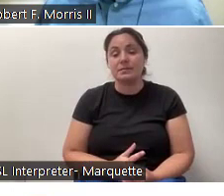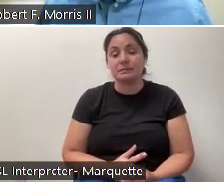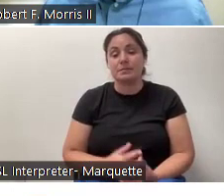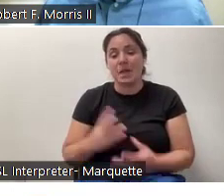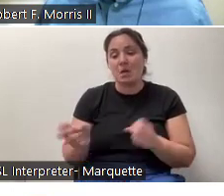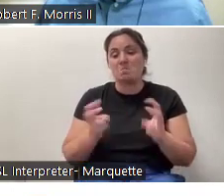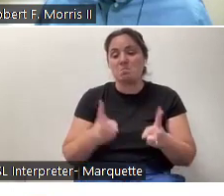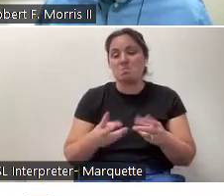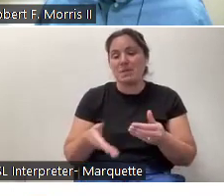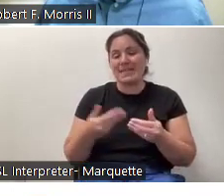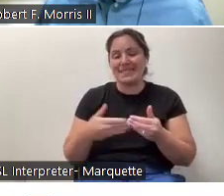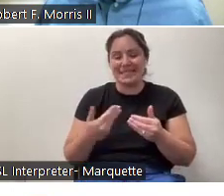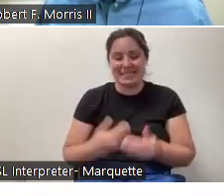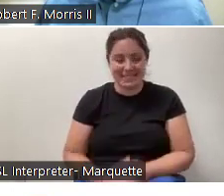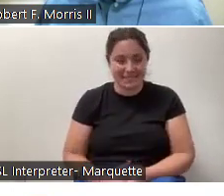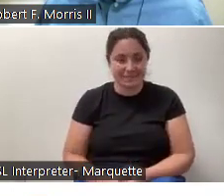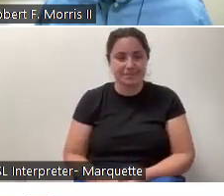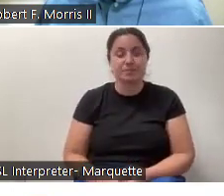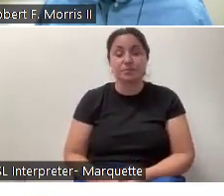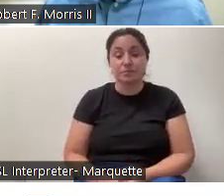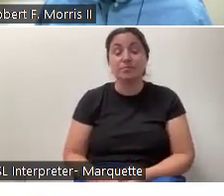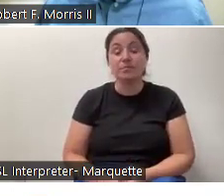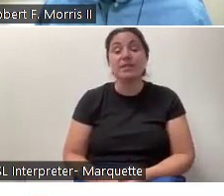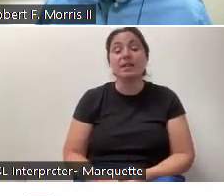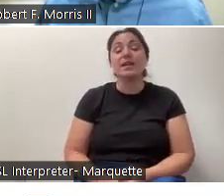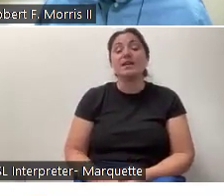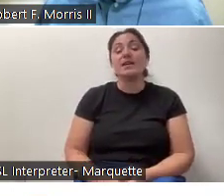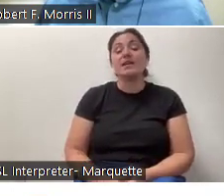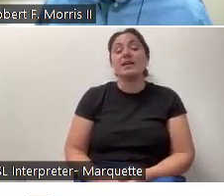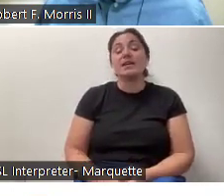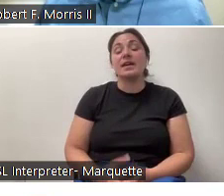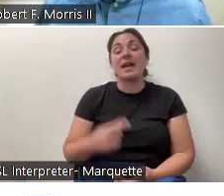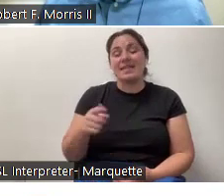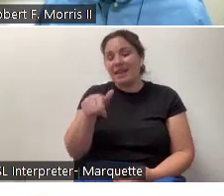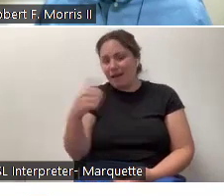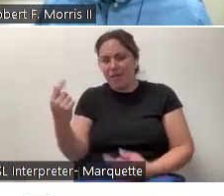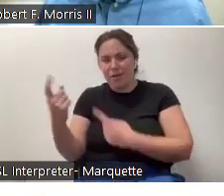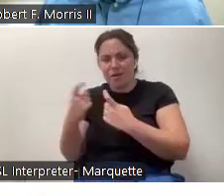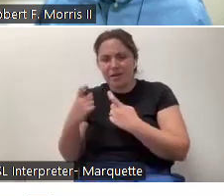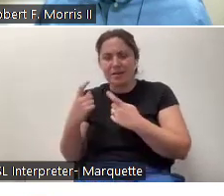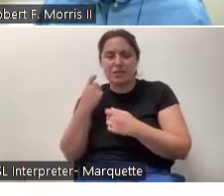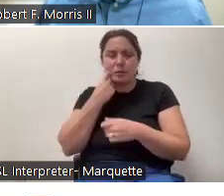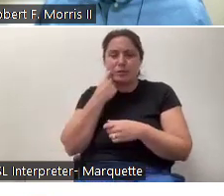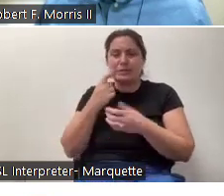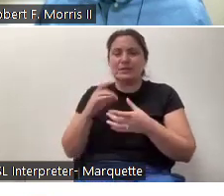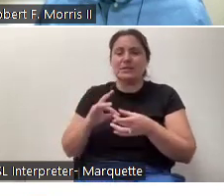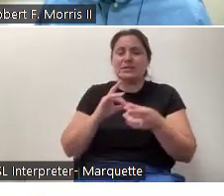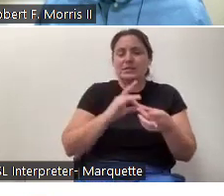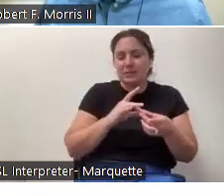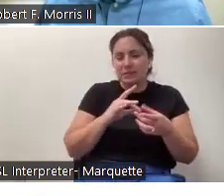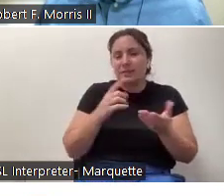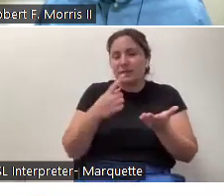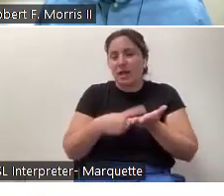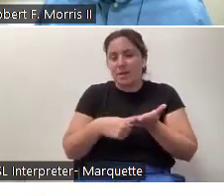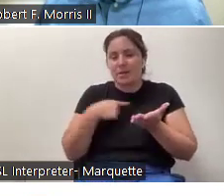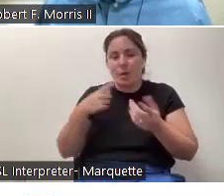that in there. And then we also got a couple of questions related to the topics that we've talked about more recently. So I'm going to just